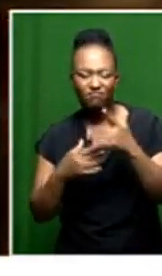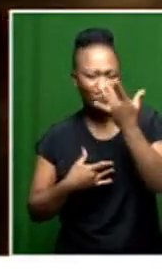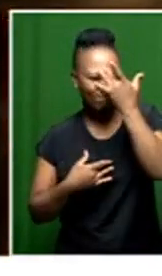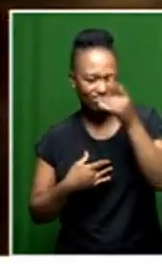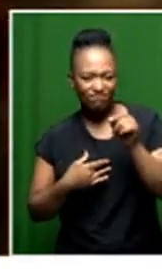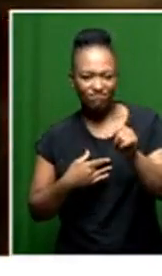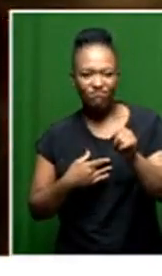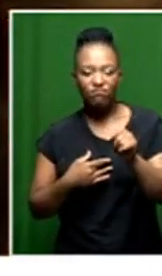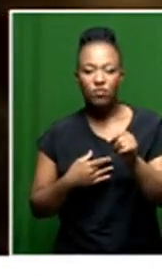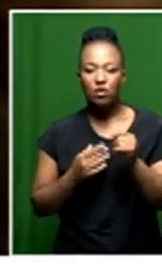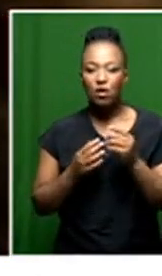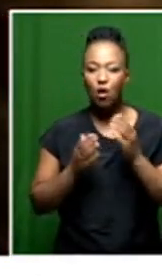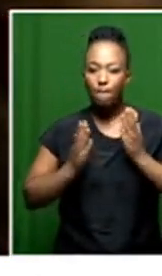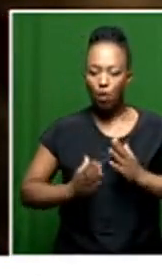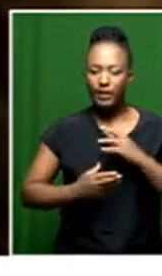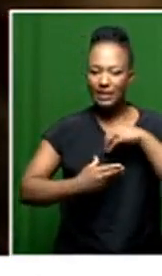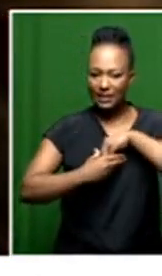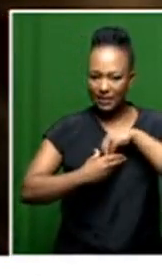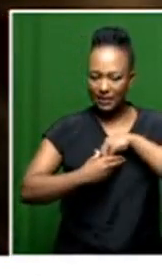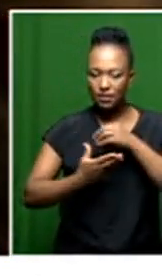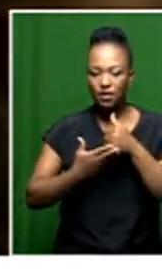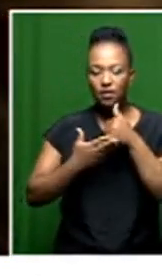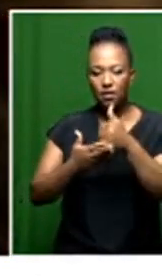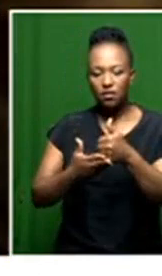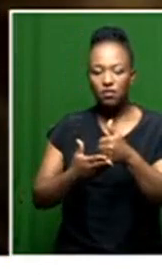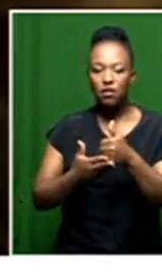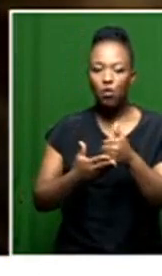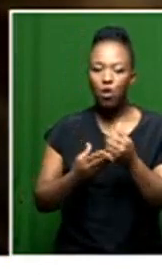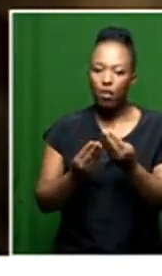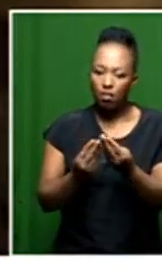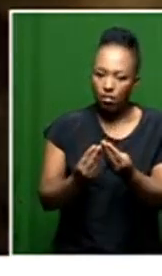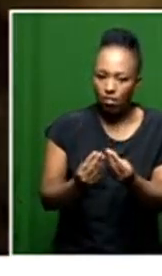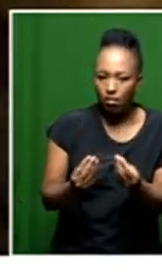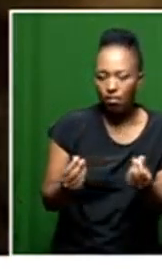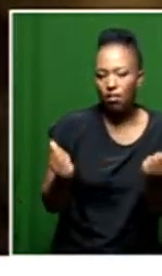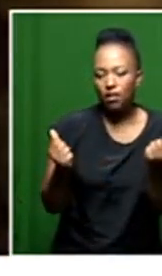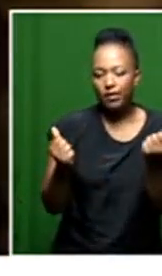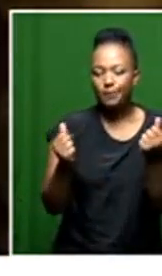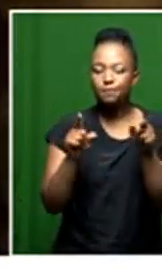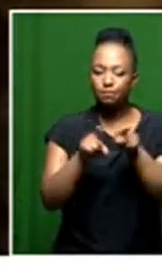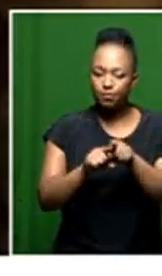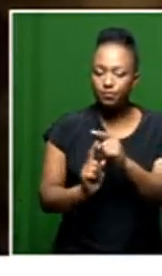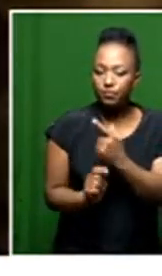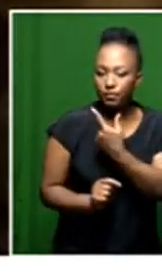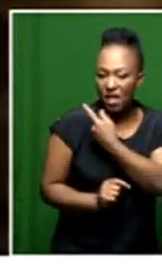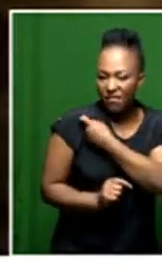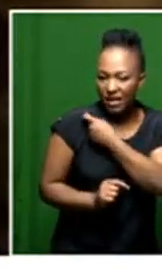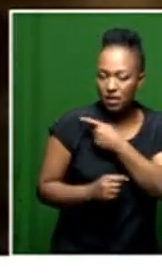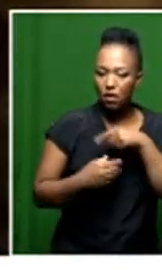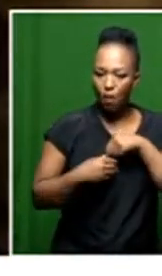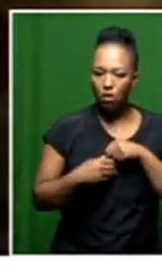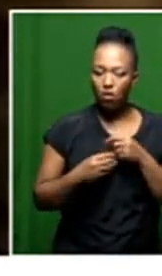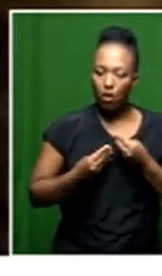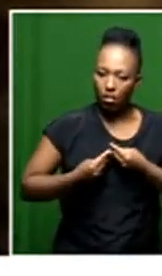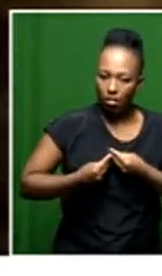infection, your immune system with time do start falling down. Similarly, the vaccine immunity also starts falling